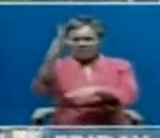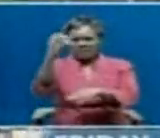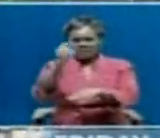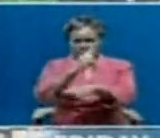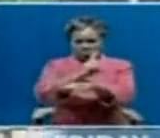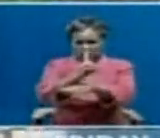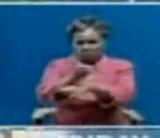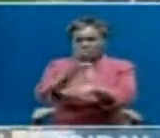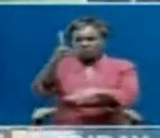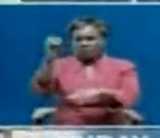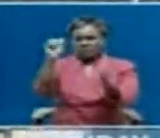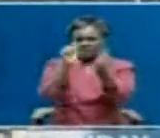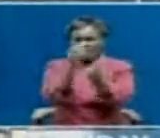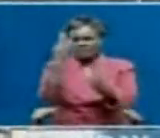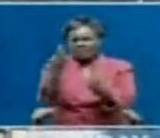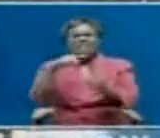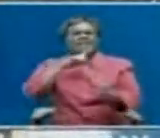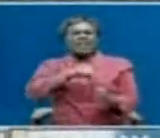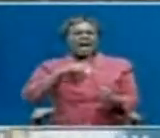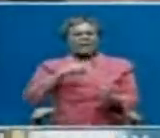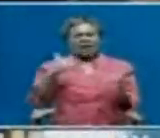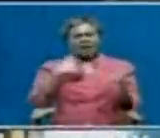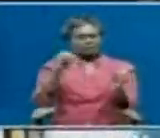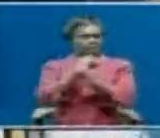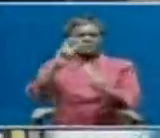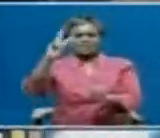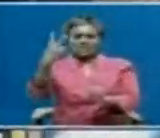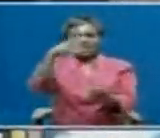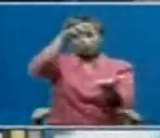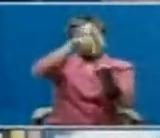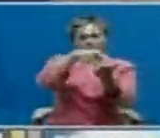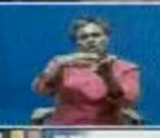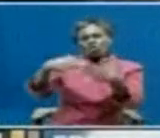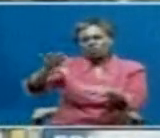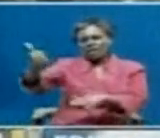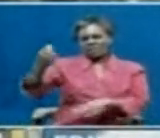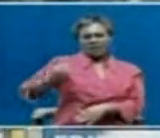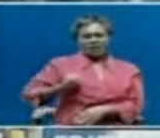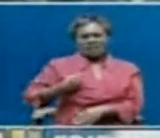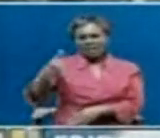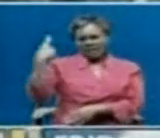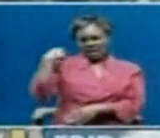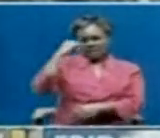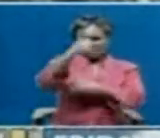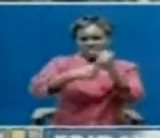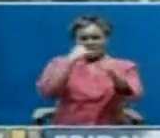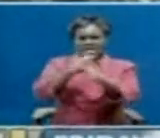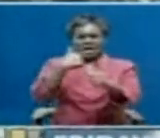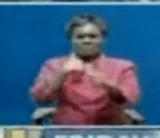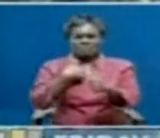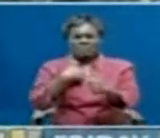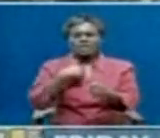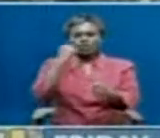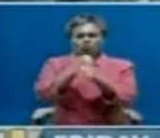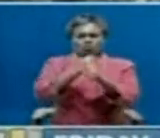In 2013, she was not very lucky as she came in second, losing the title to Alice Chelangat. Mwaka jana nilikuwa nimekimbia